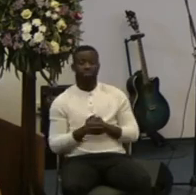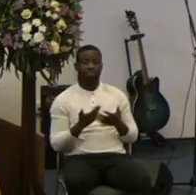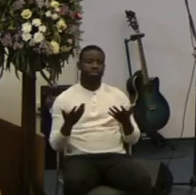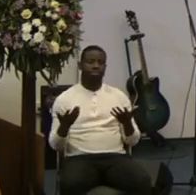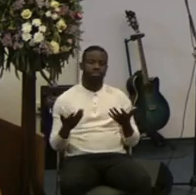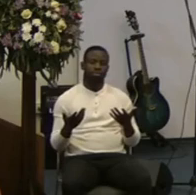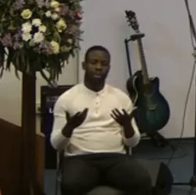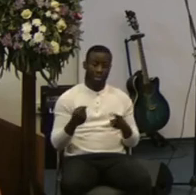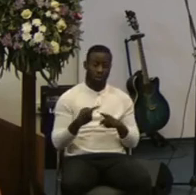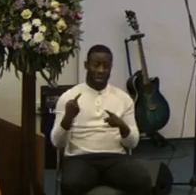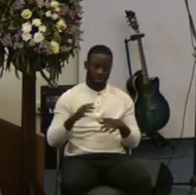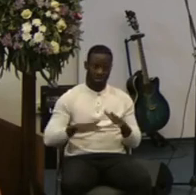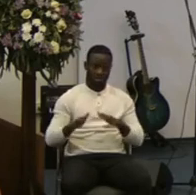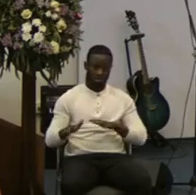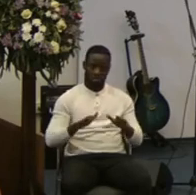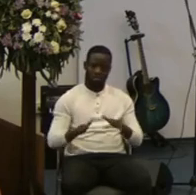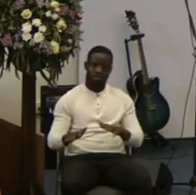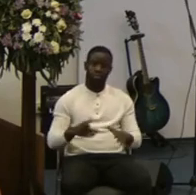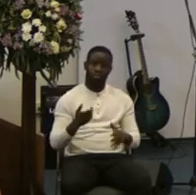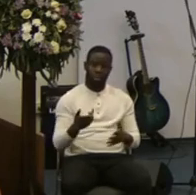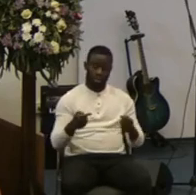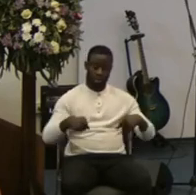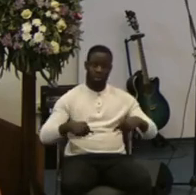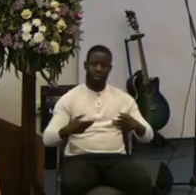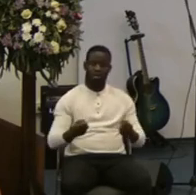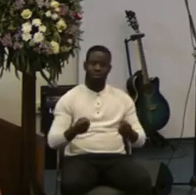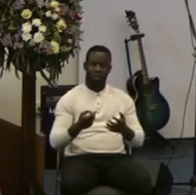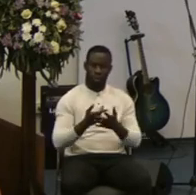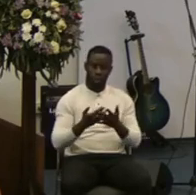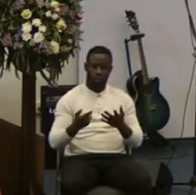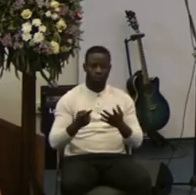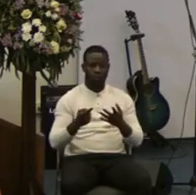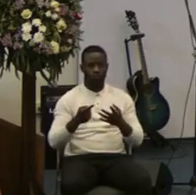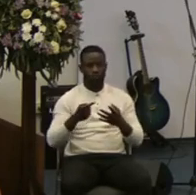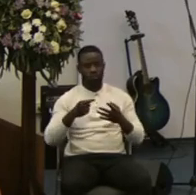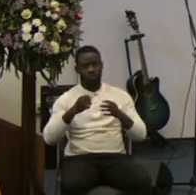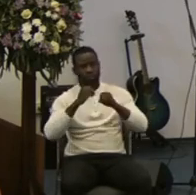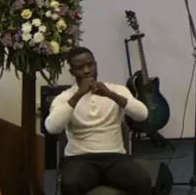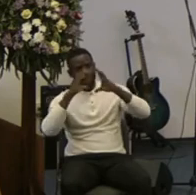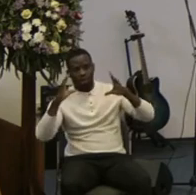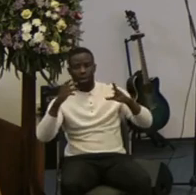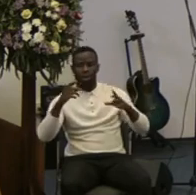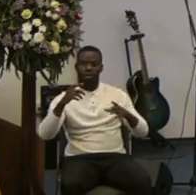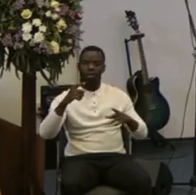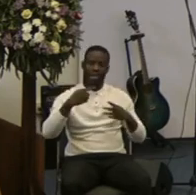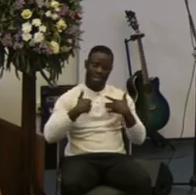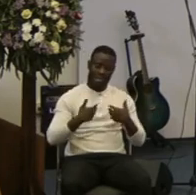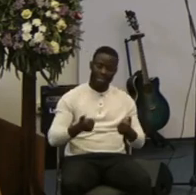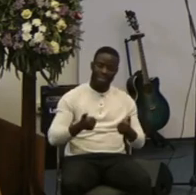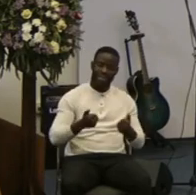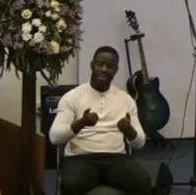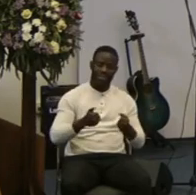I tell you, he's pacey. And here he is. He's flooding our minds with these